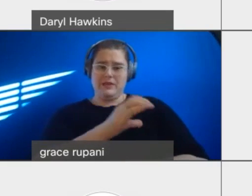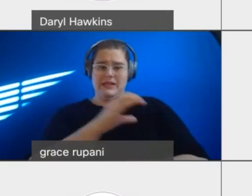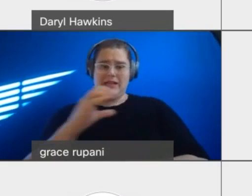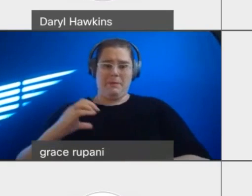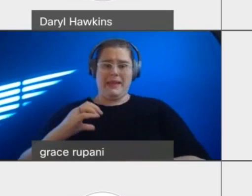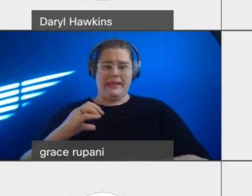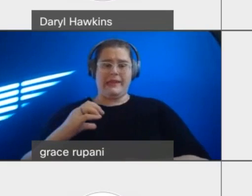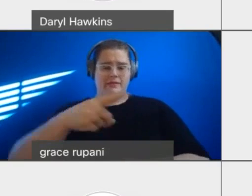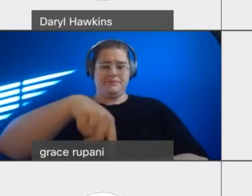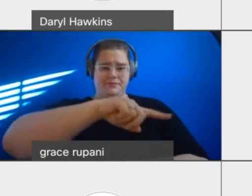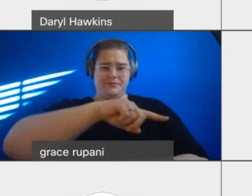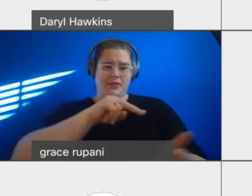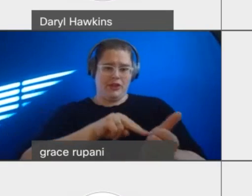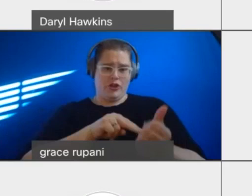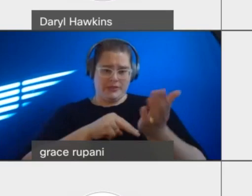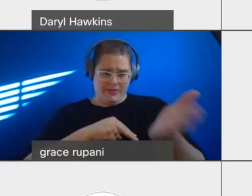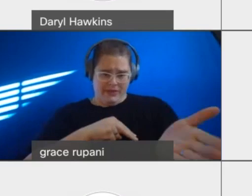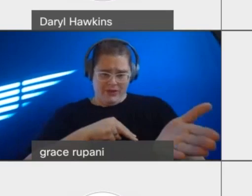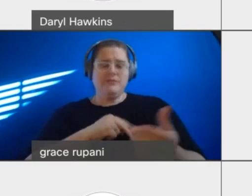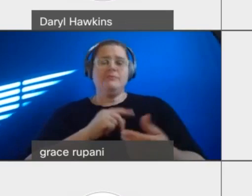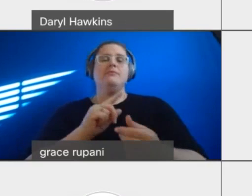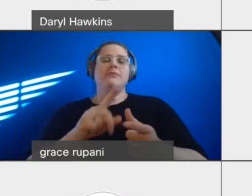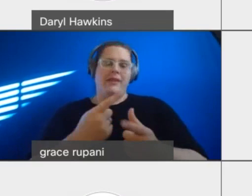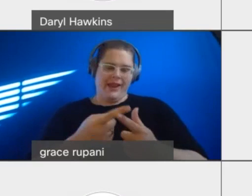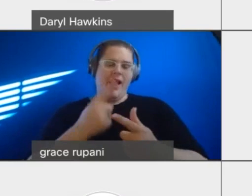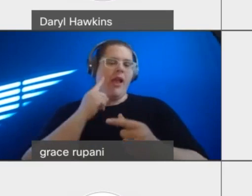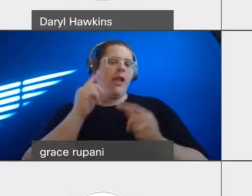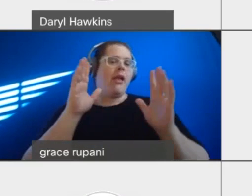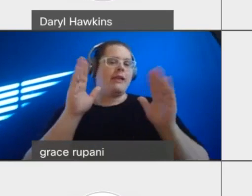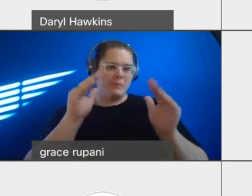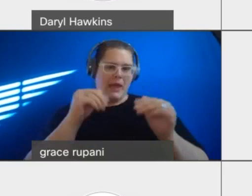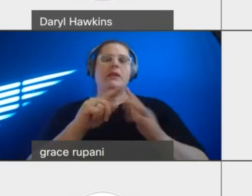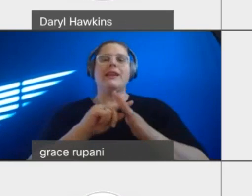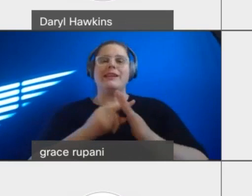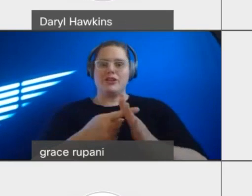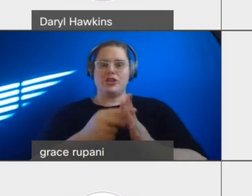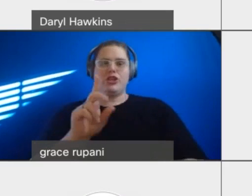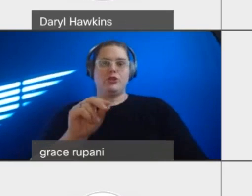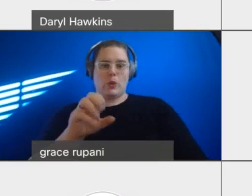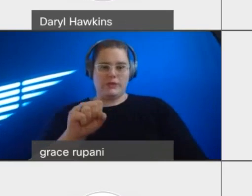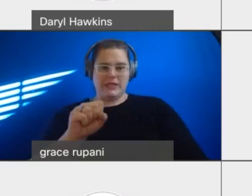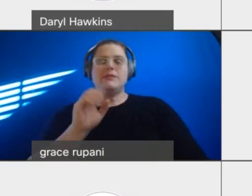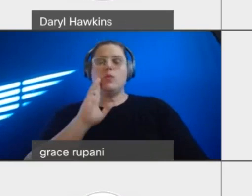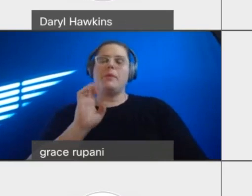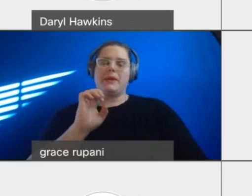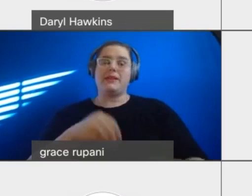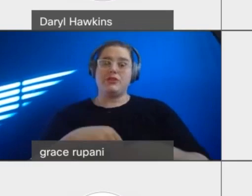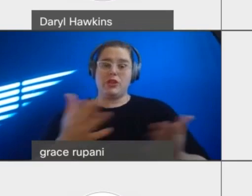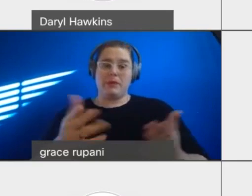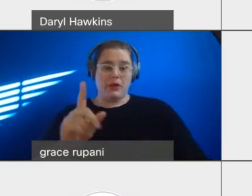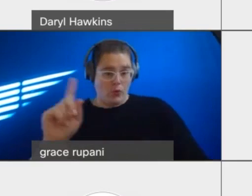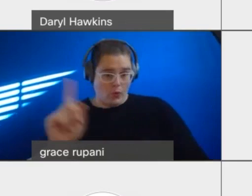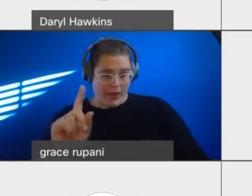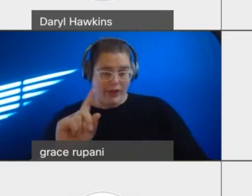the initial doses will likely be distributed in facilities such as locations designated. And